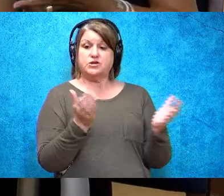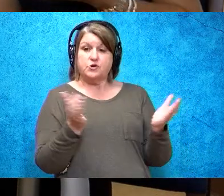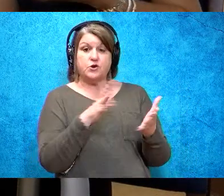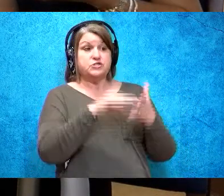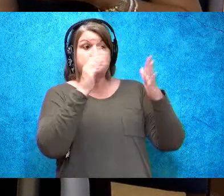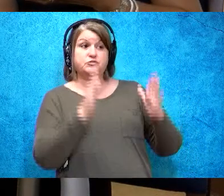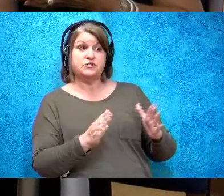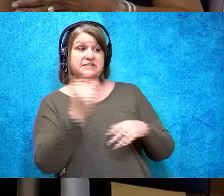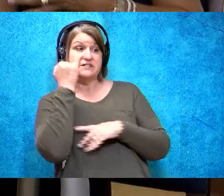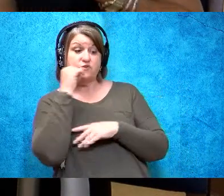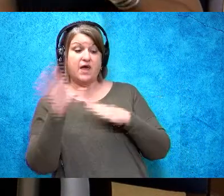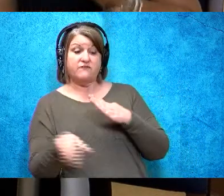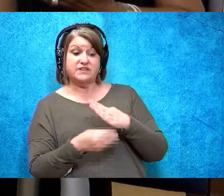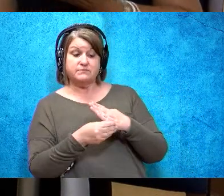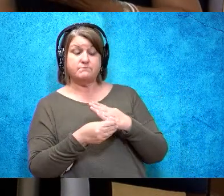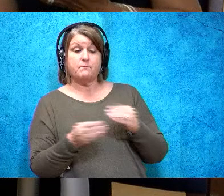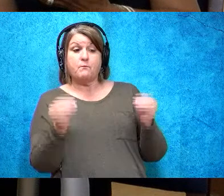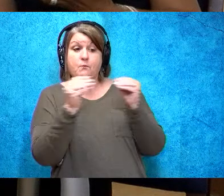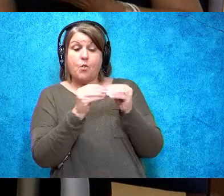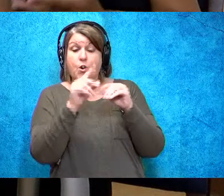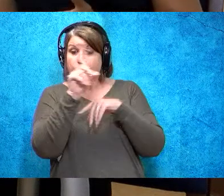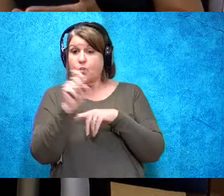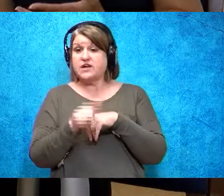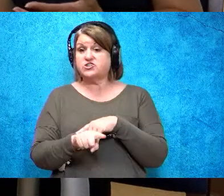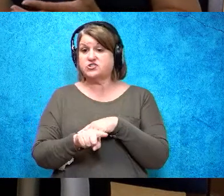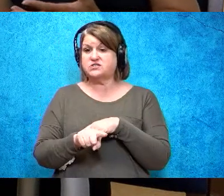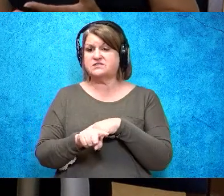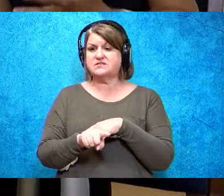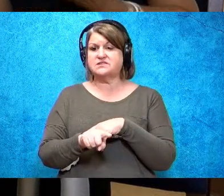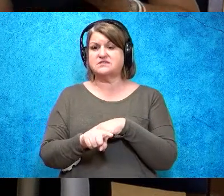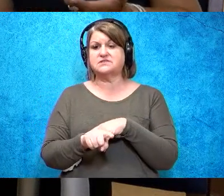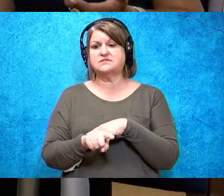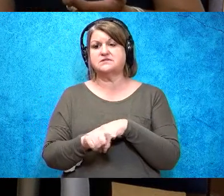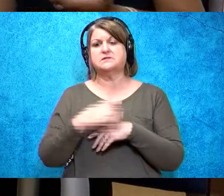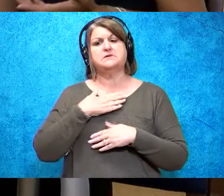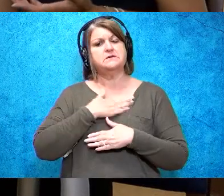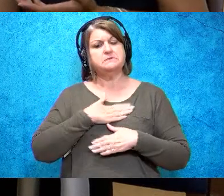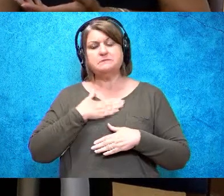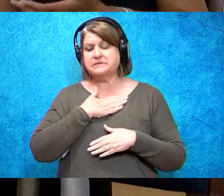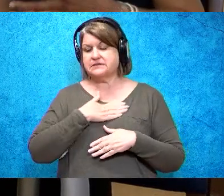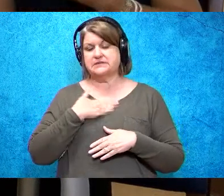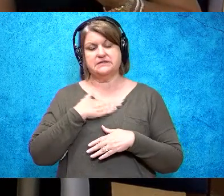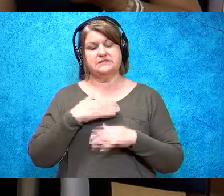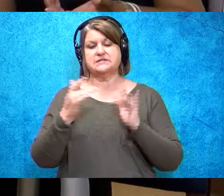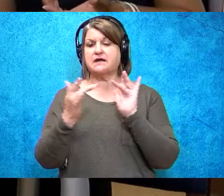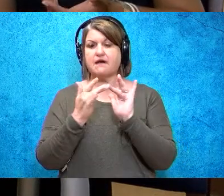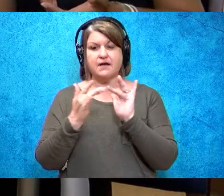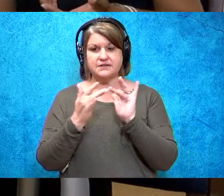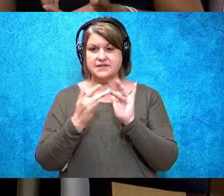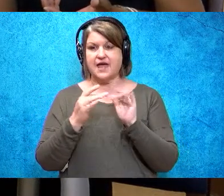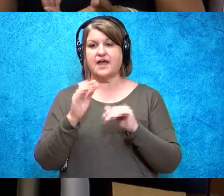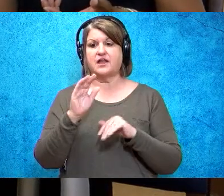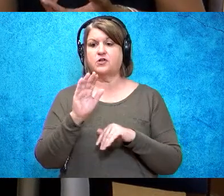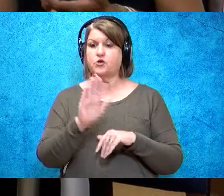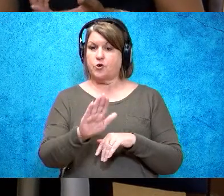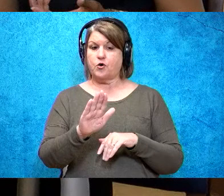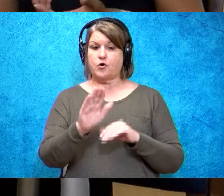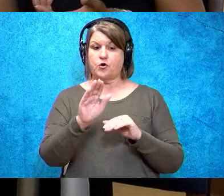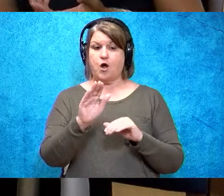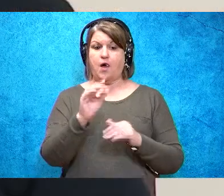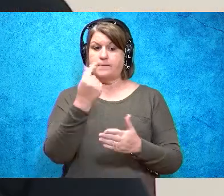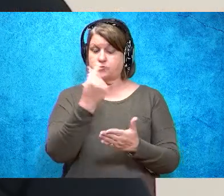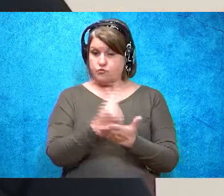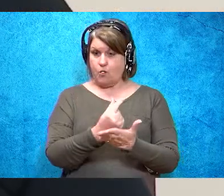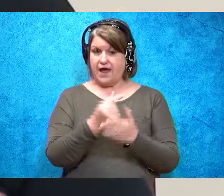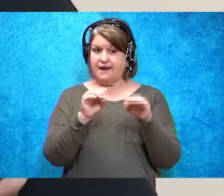you do have any additional questions, please feel free to reach out to your respective grade counselor, and they can answer any questions that you may